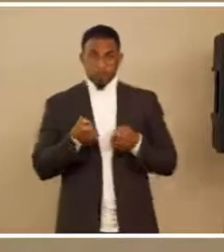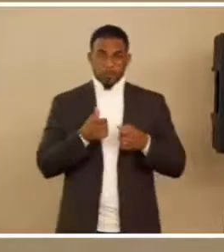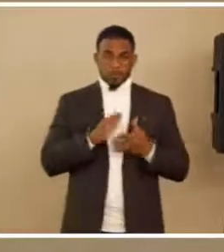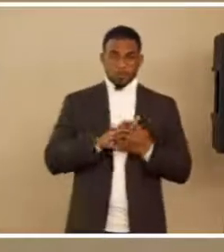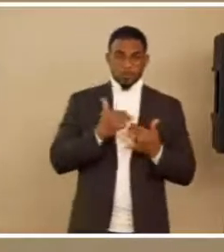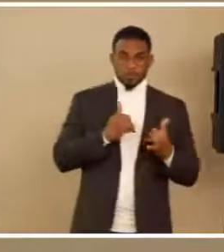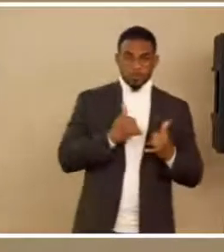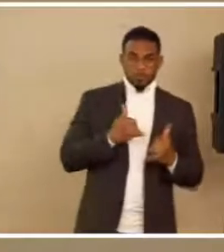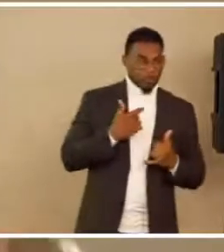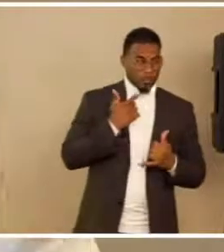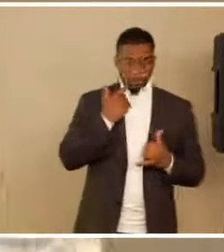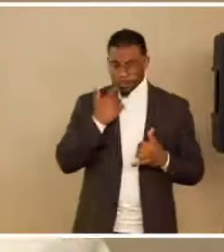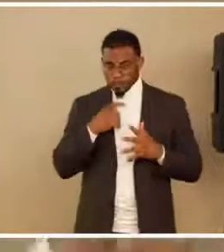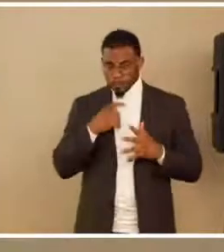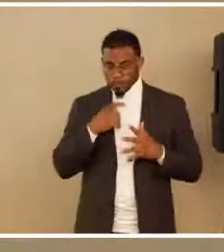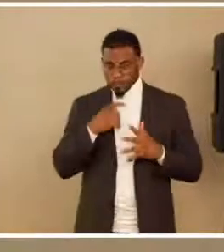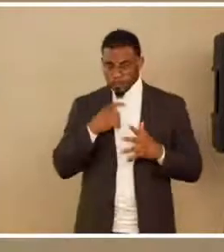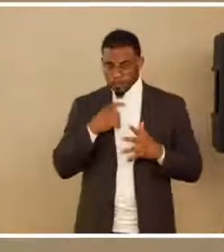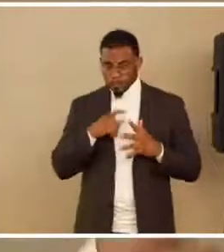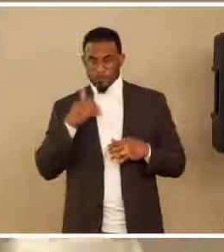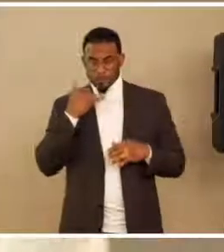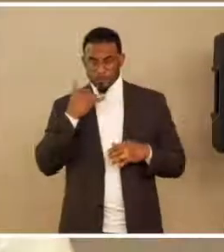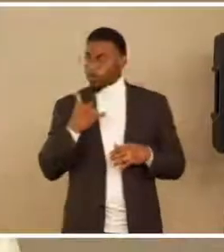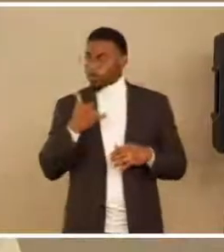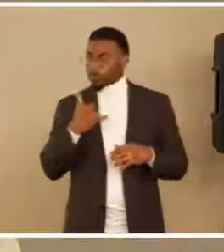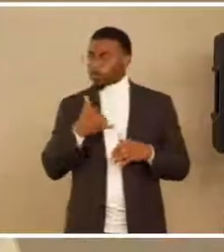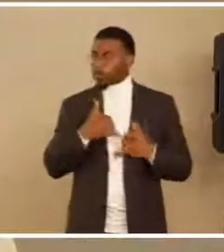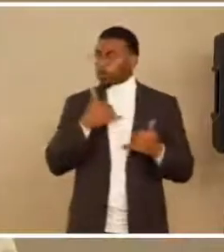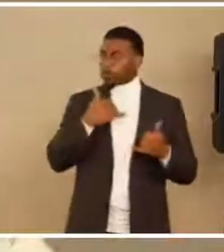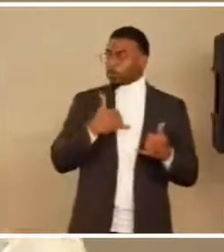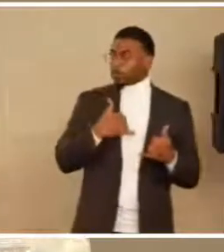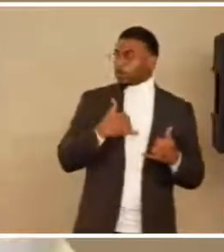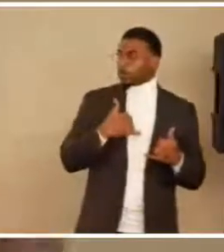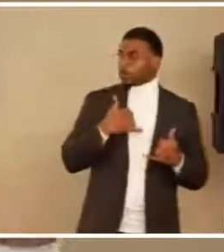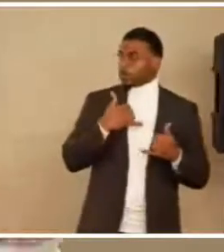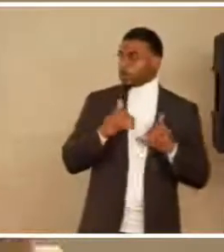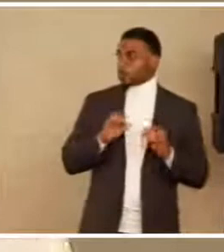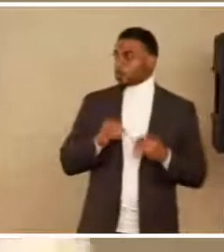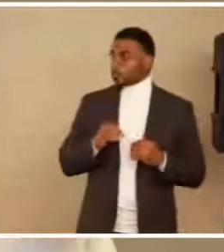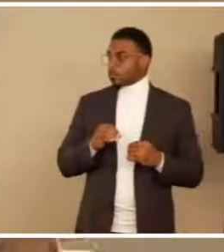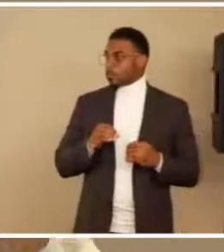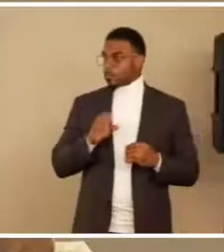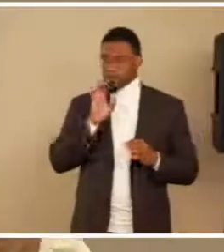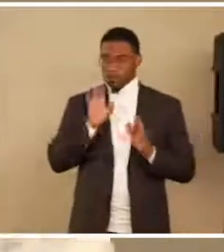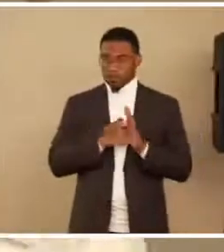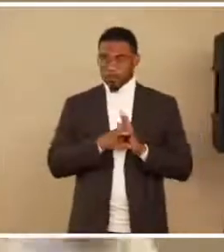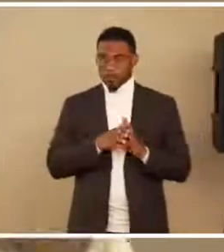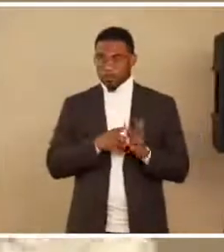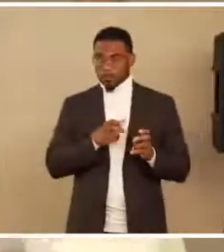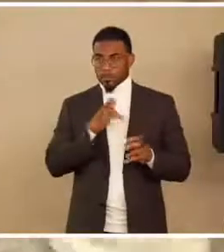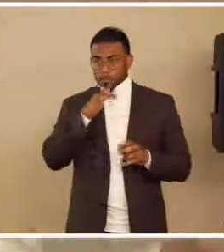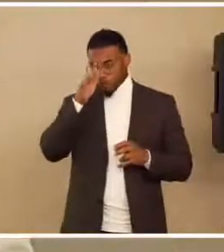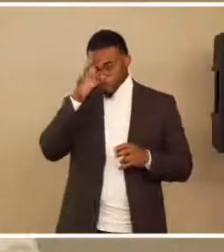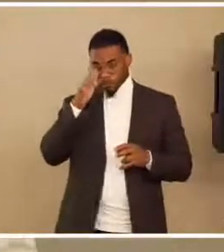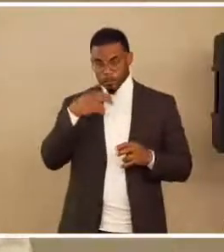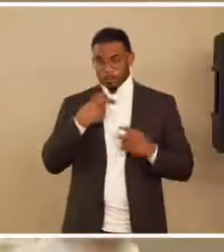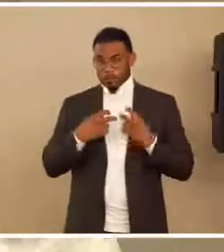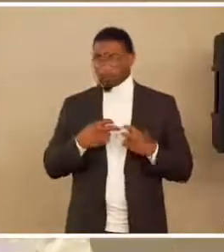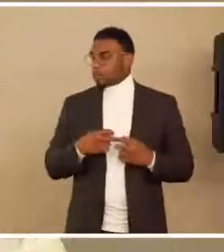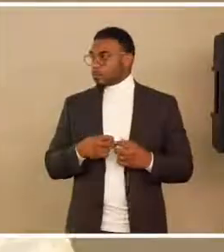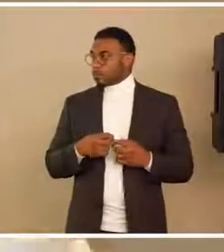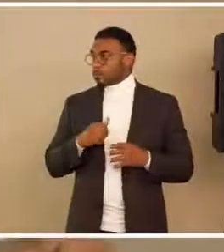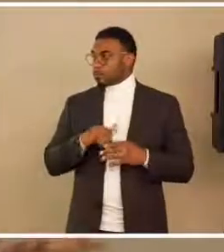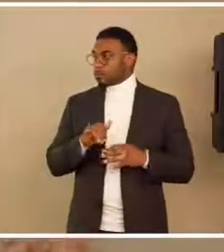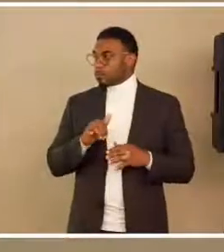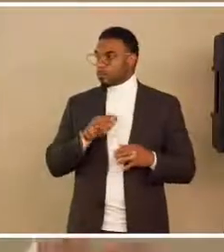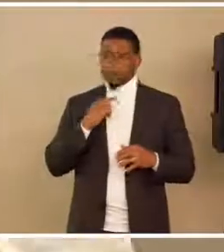school so they could play hooky, they would go to the payphone, she would go on the phone, call the office, and imitate the parents' voices